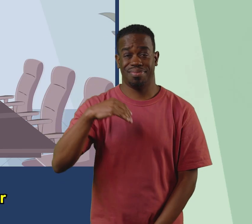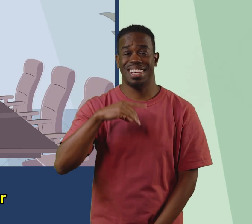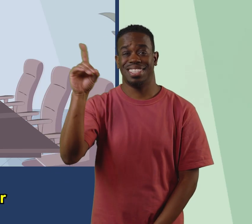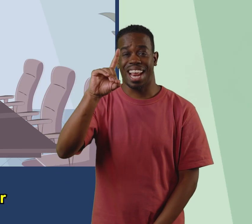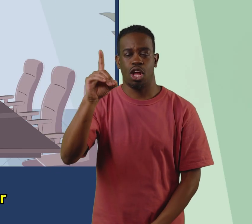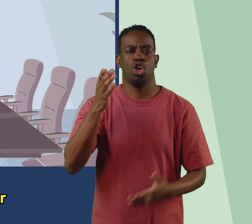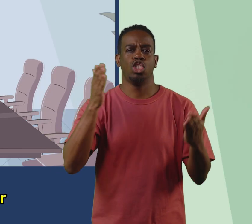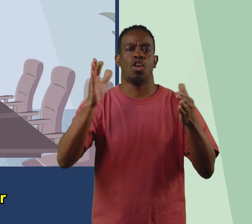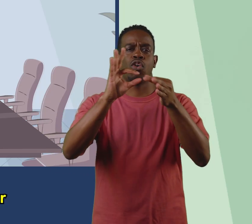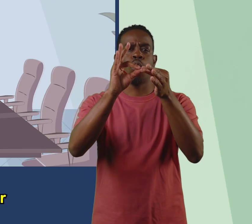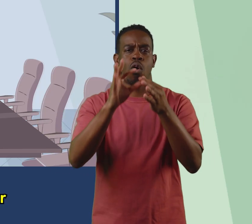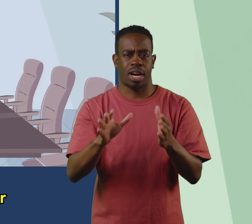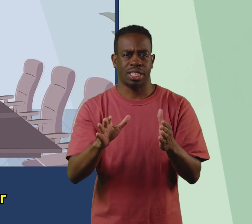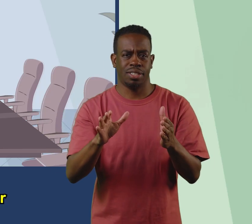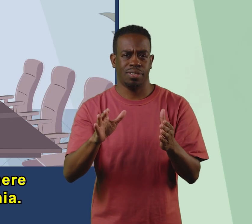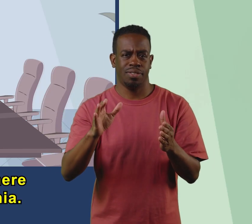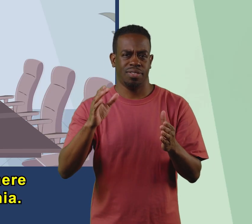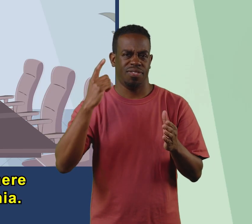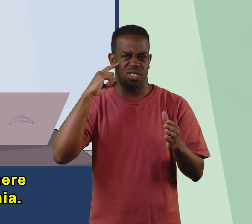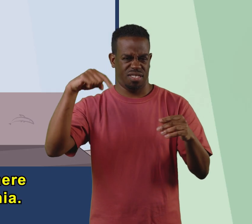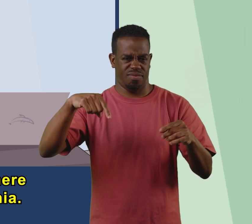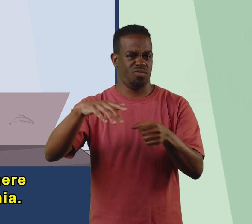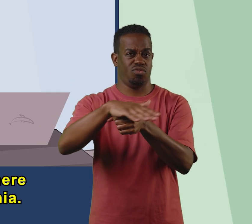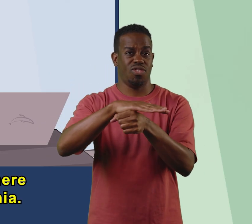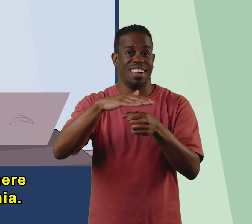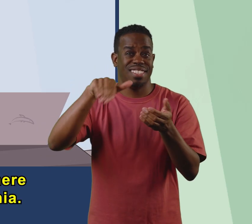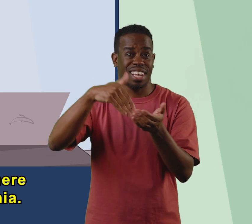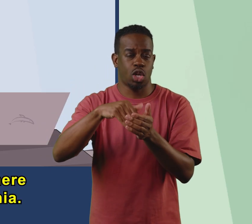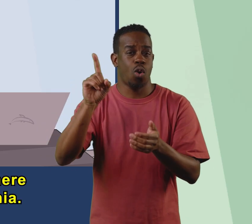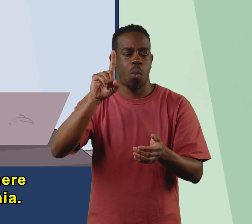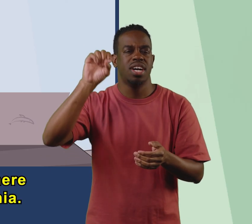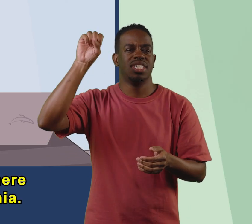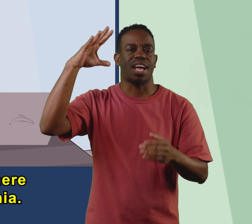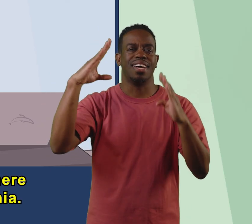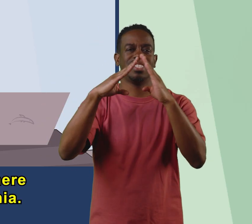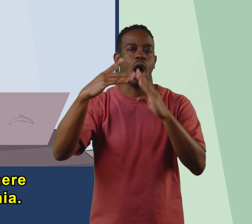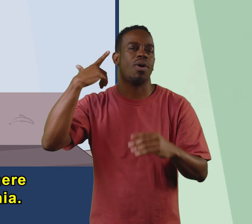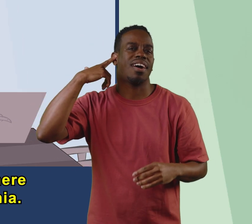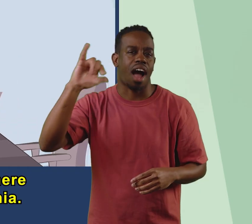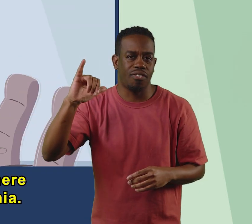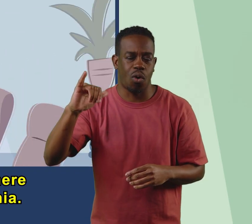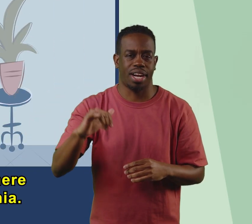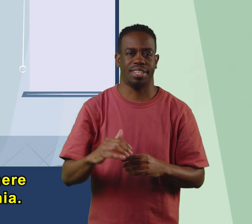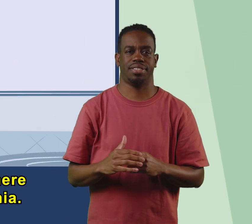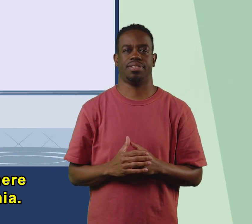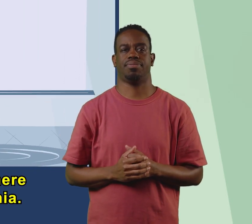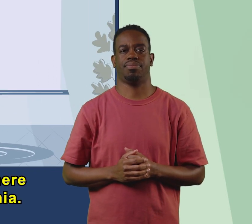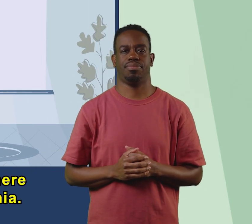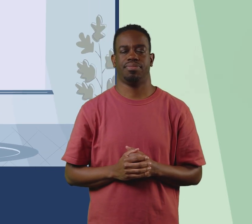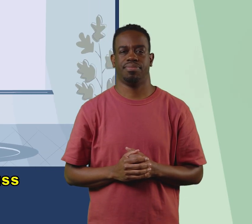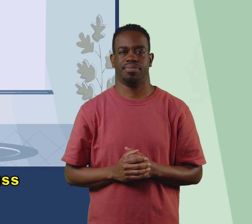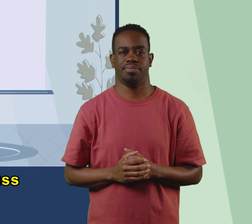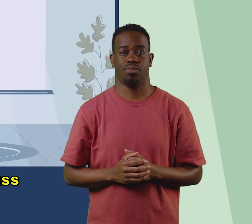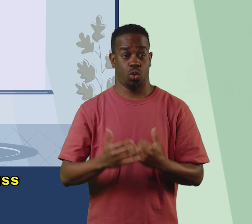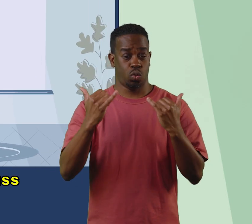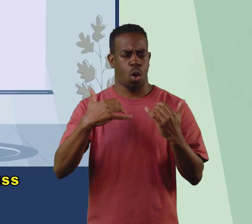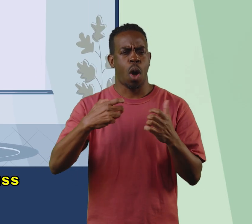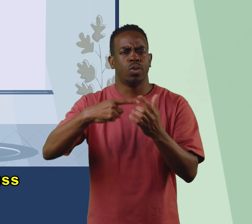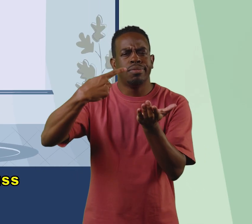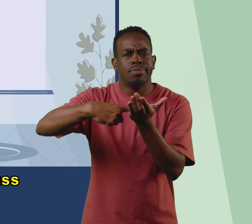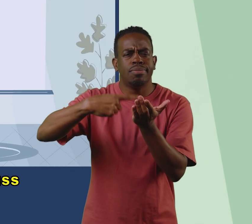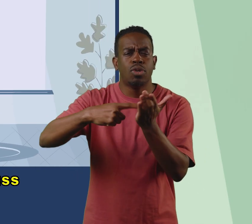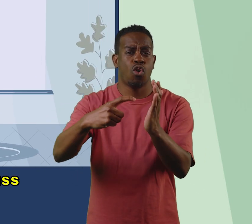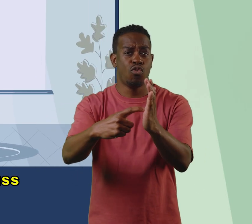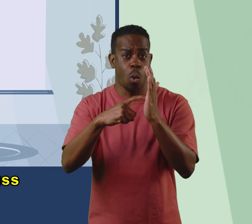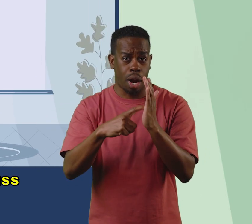Hello, I'm Danny, a service coordinator at the Regional Center here in Sunnytown, California. Today, I'd